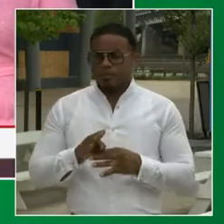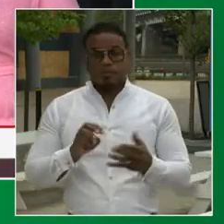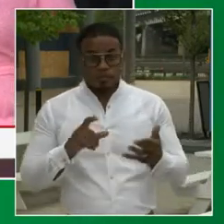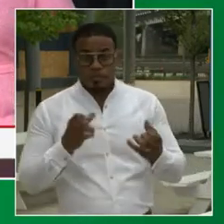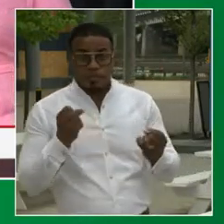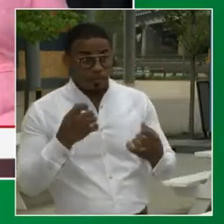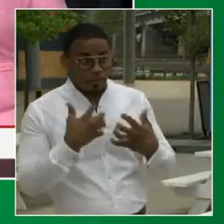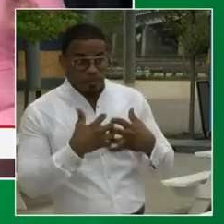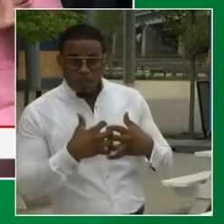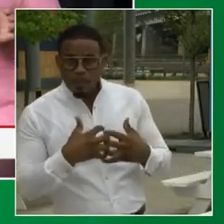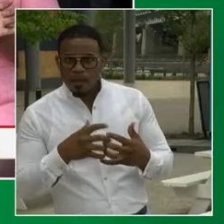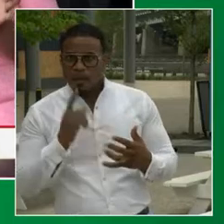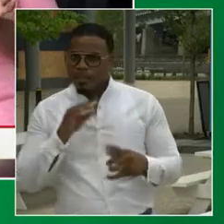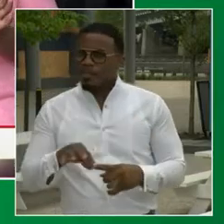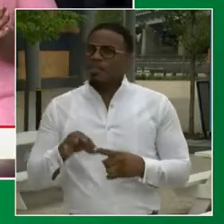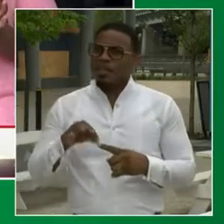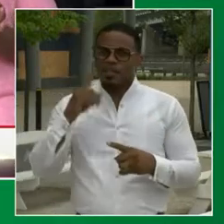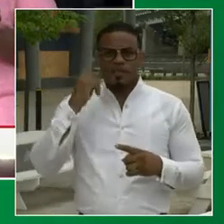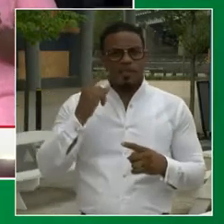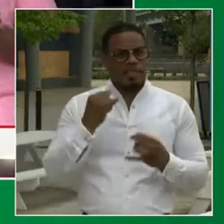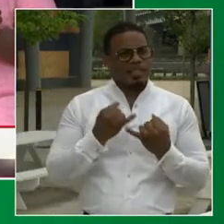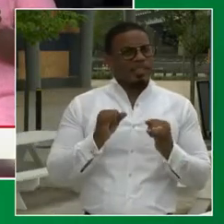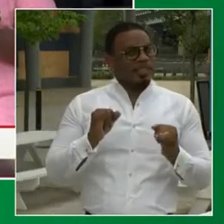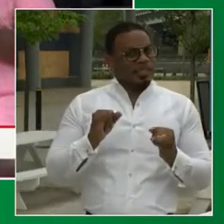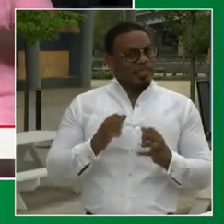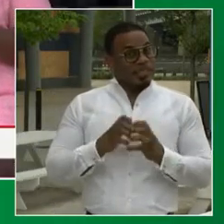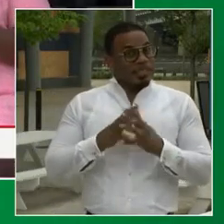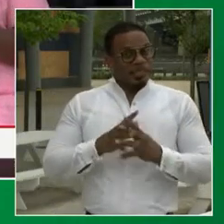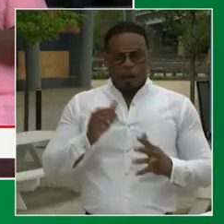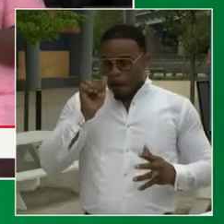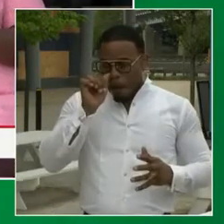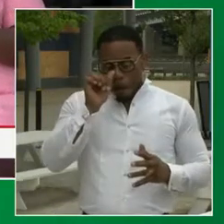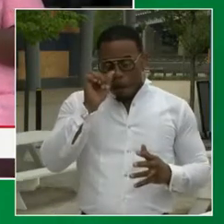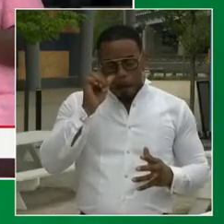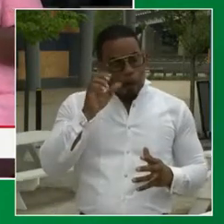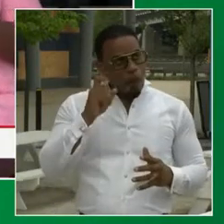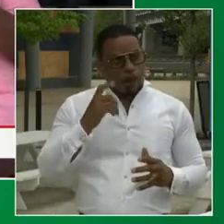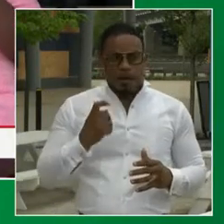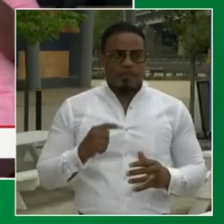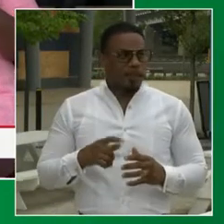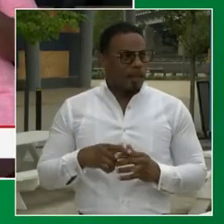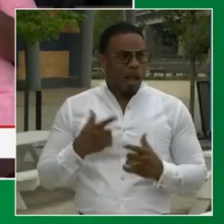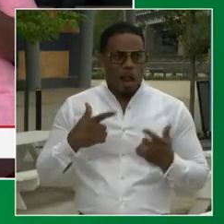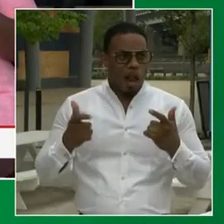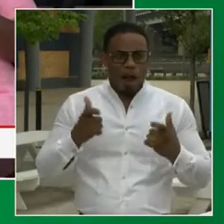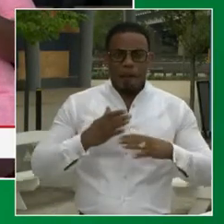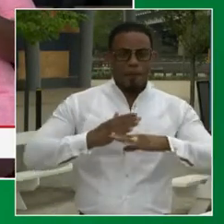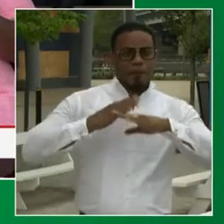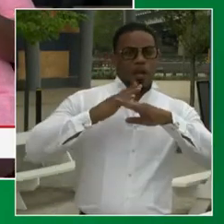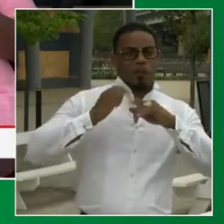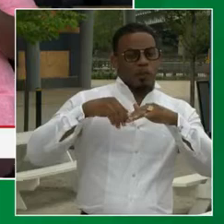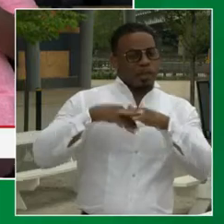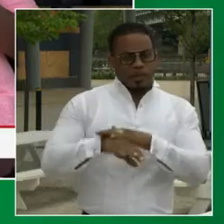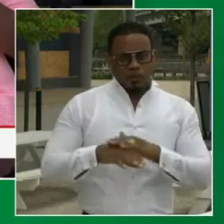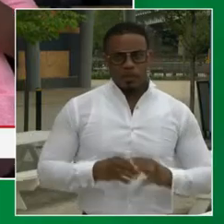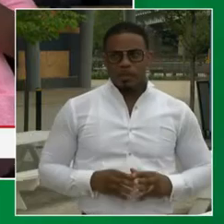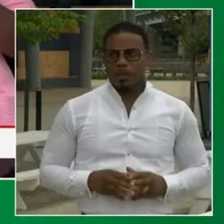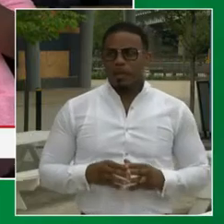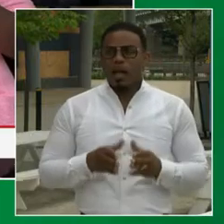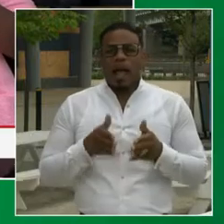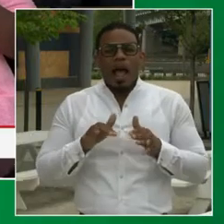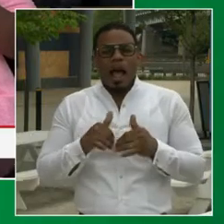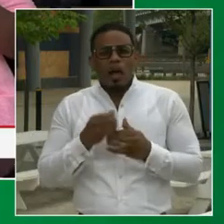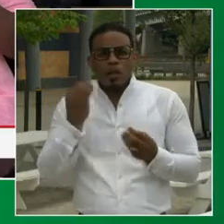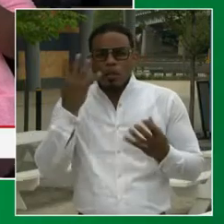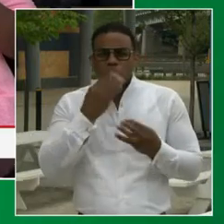So manufacturing, especially for indie beauty entrepreneurs, is one of the largest barriers to entry. The way